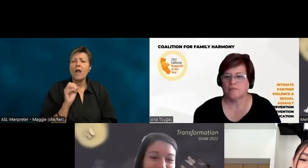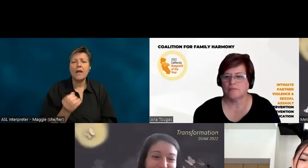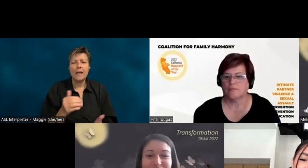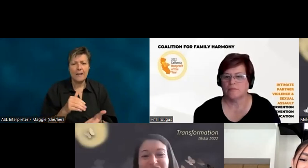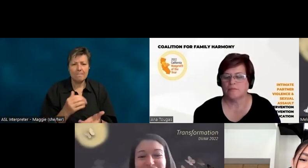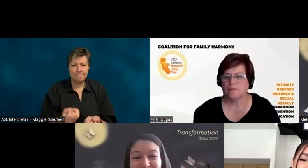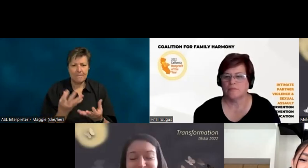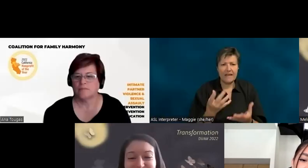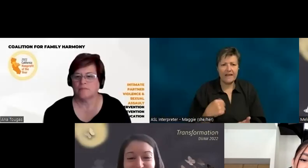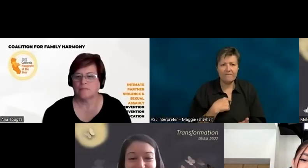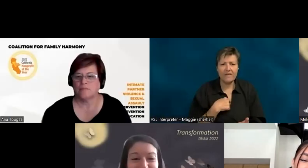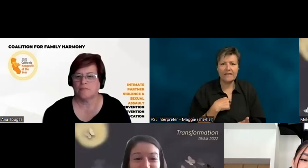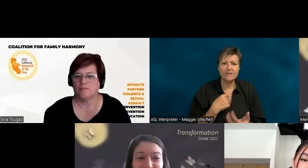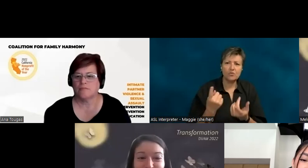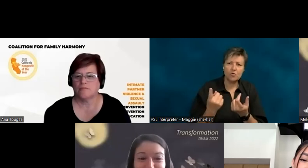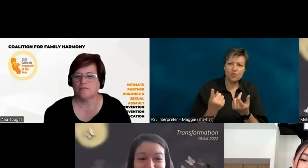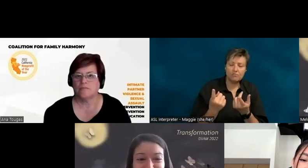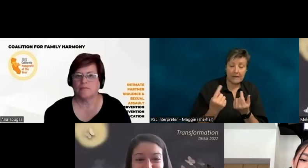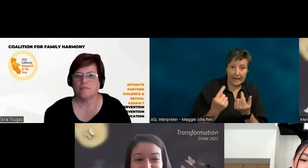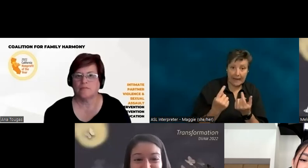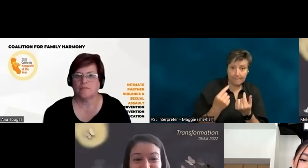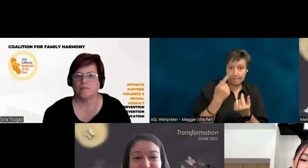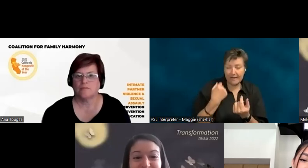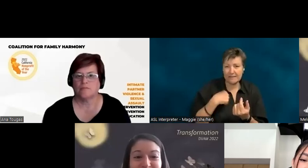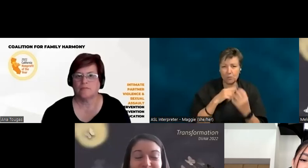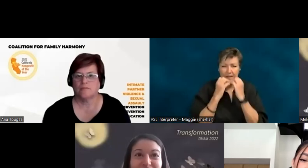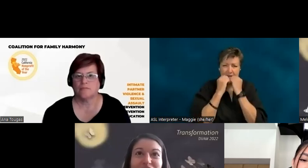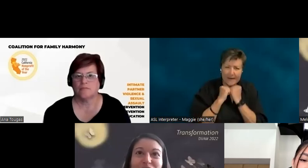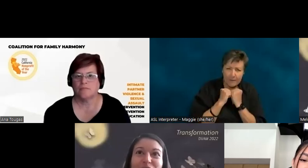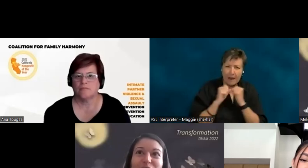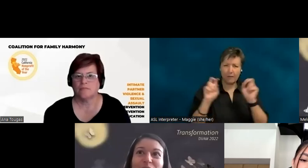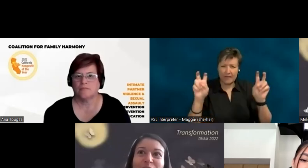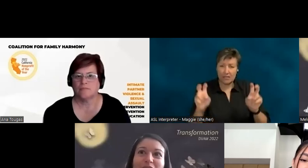who attended, obviously, because like we care about the issues,